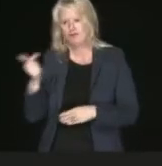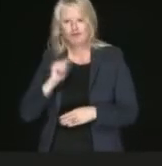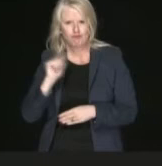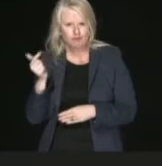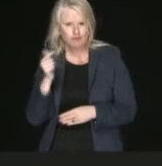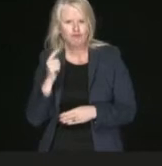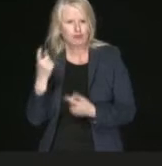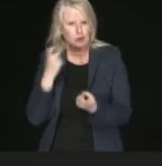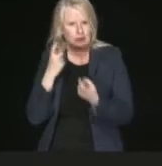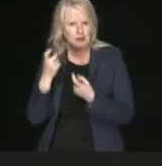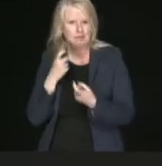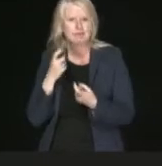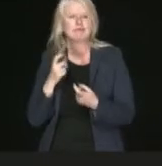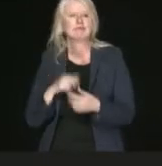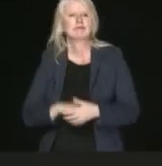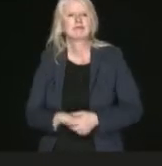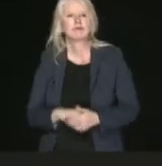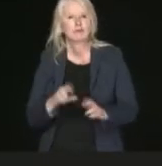follow-up. Operator.